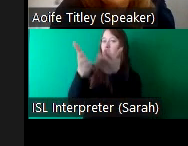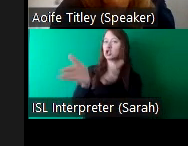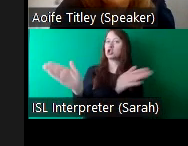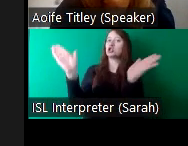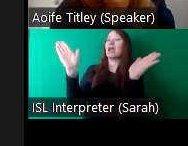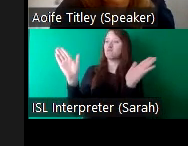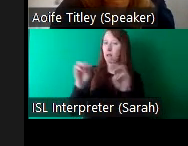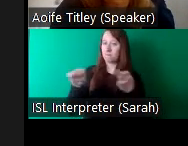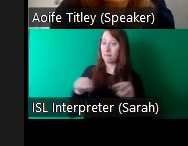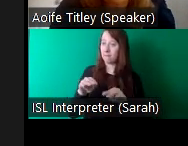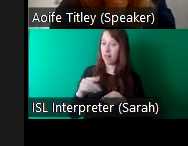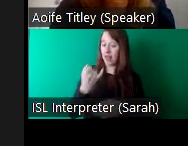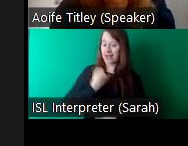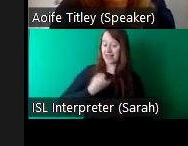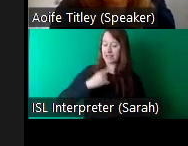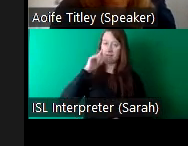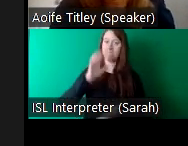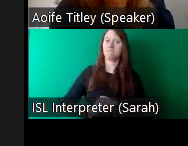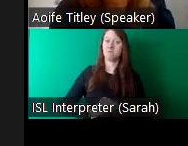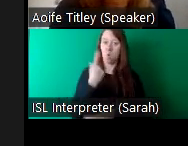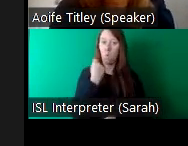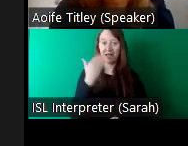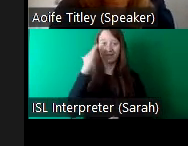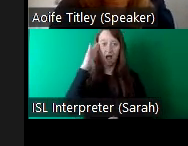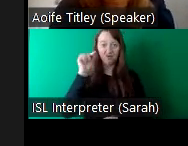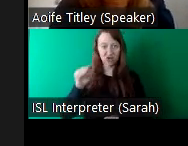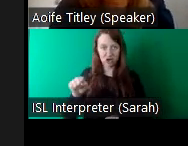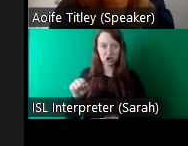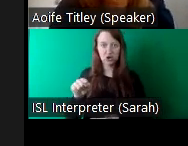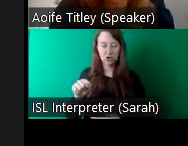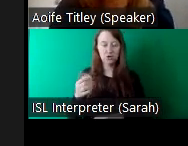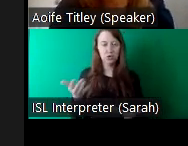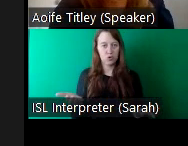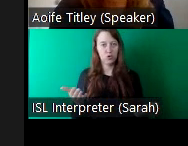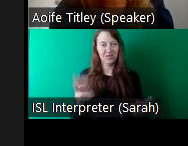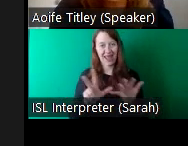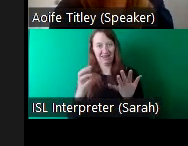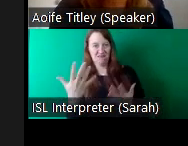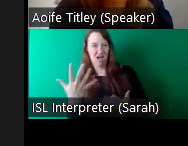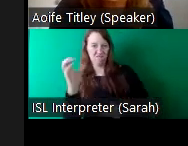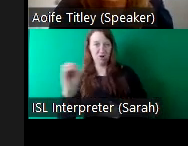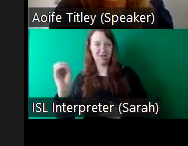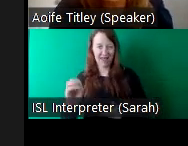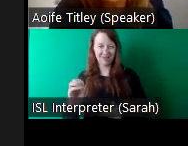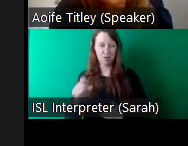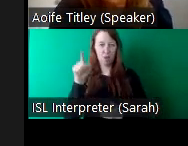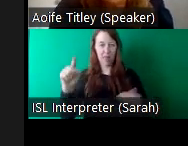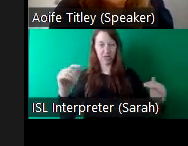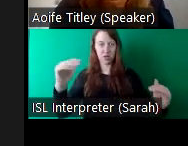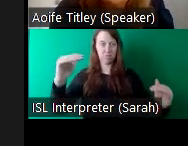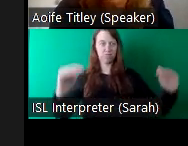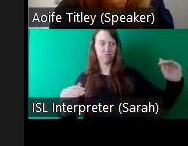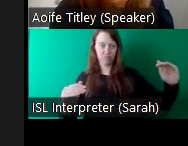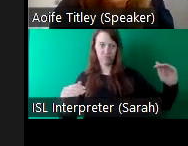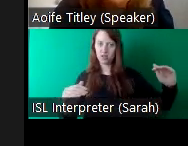that would identify as white and Irish. So whatever way you look at it, there is that big kind of demographic divide or kind of an ethnic mismatch